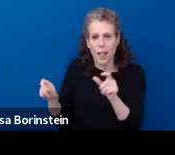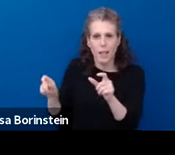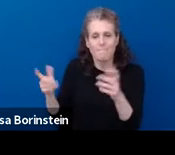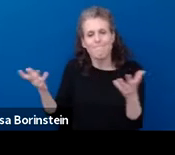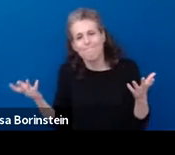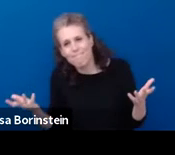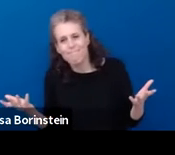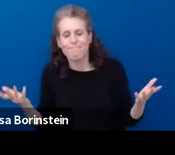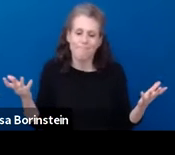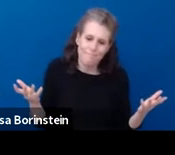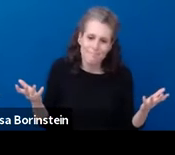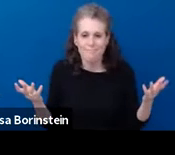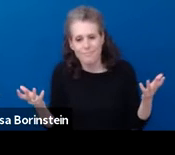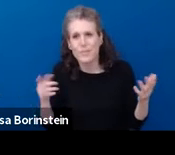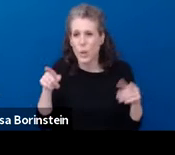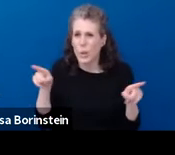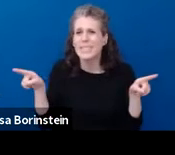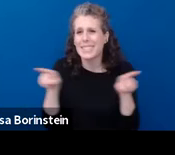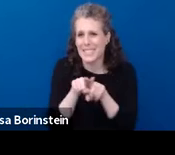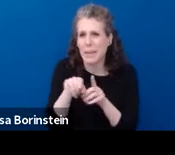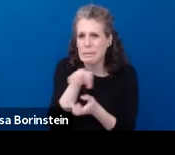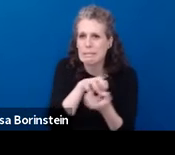same kind of problem that